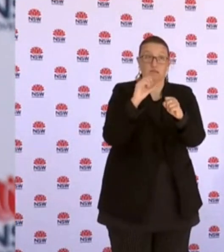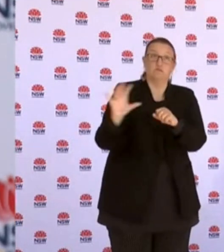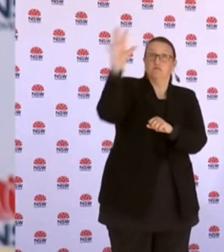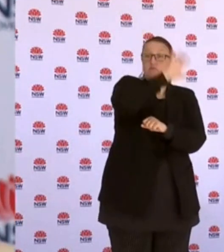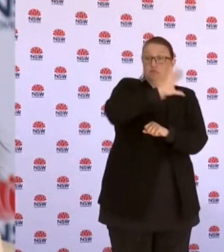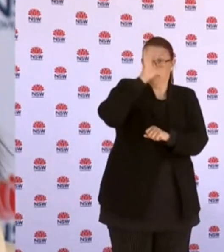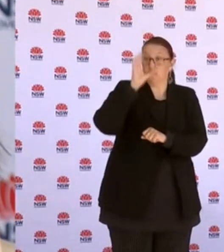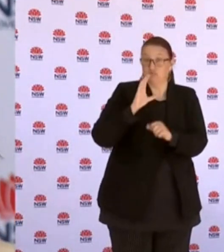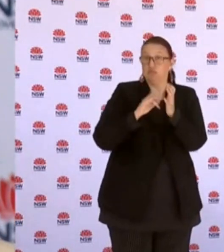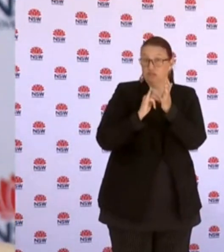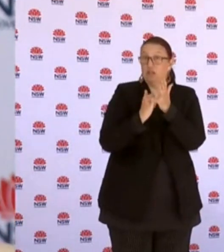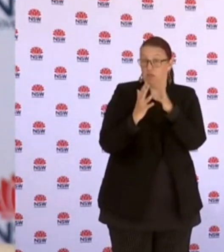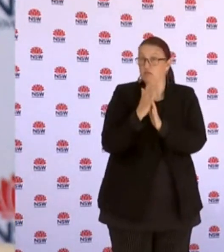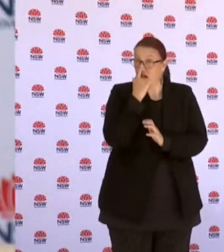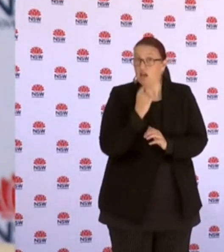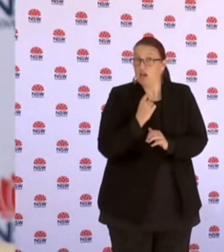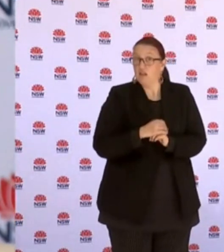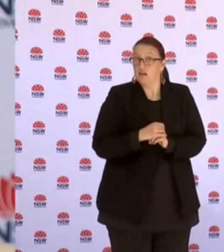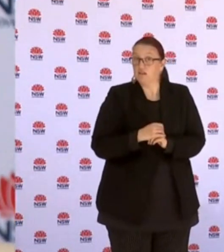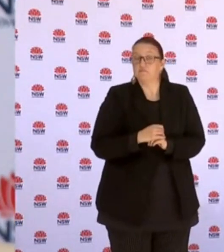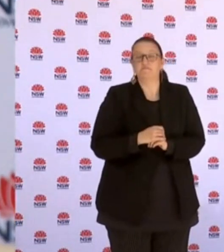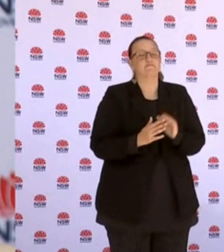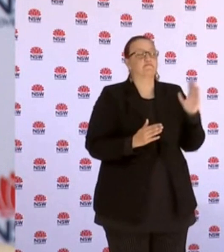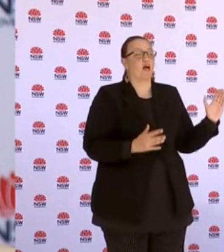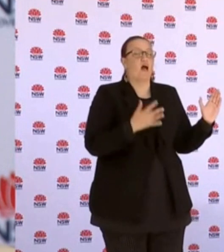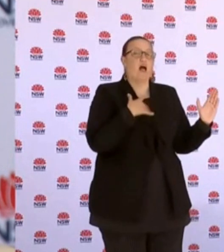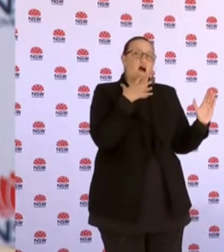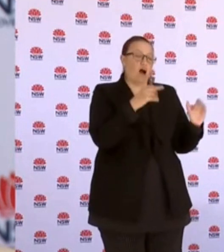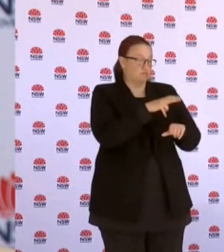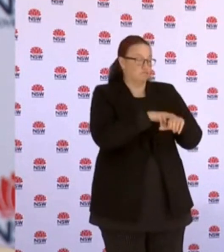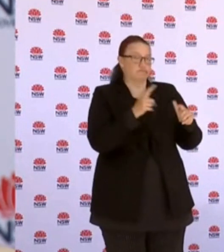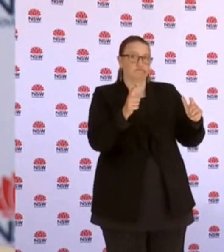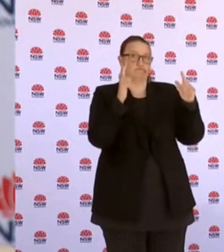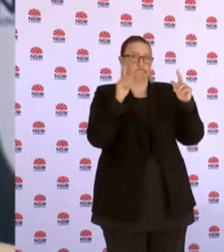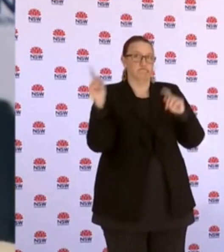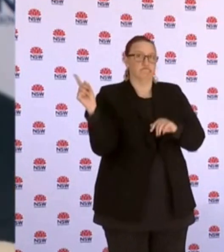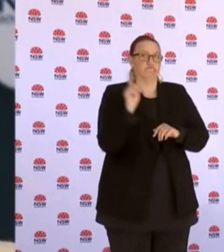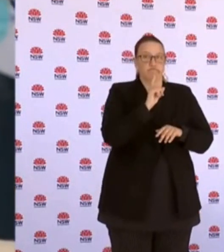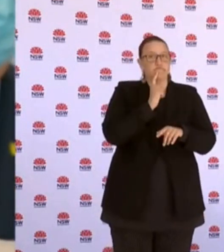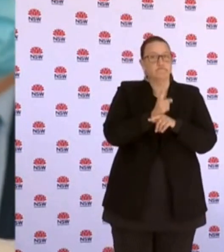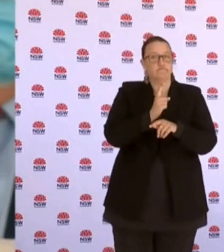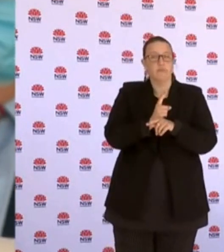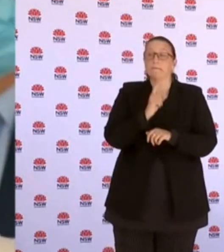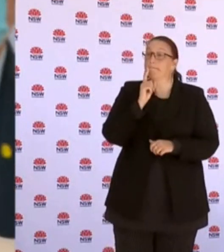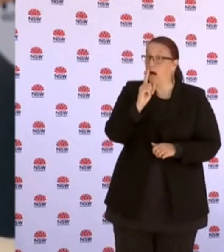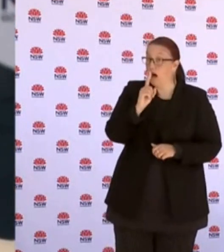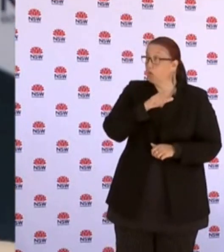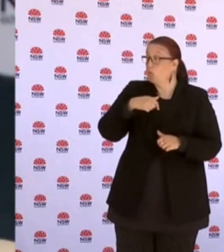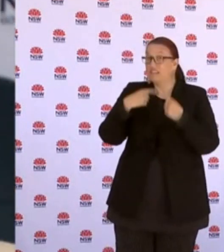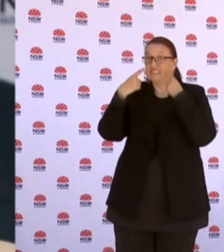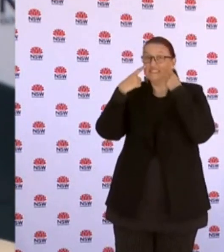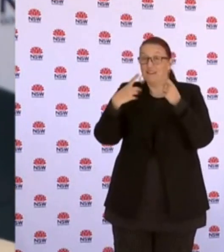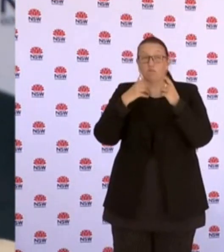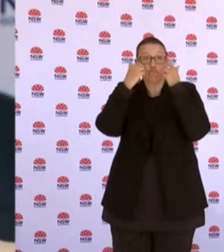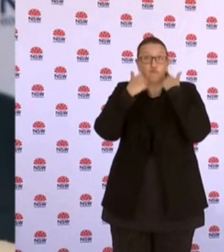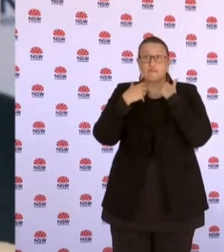Warboys to respond to that, but we are seeing the vast majority of people do the right thing. We're also seeing regional communities step up